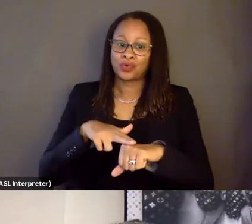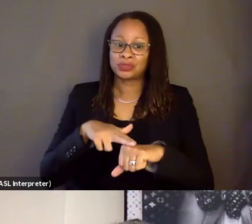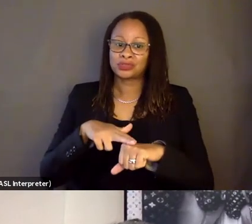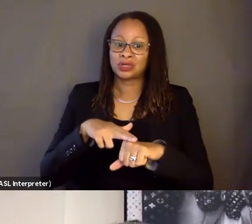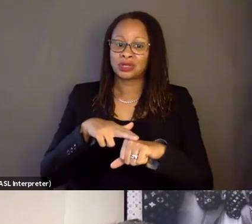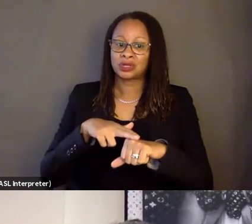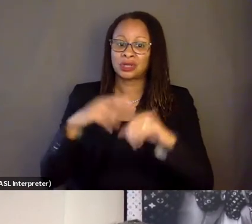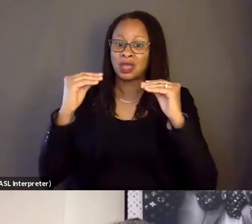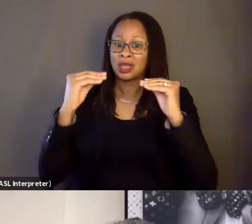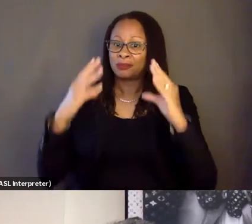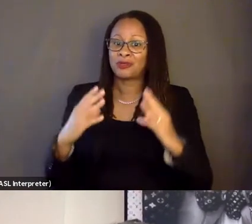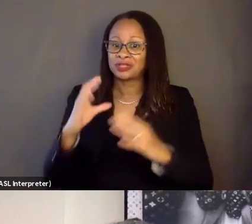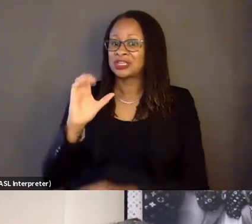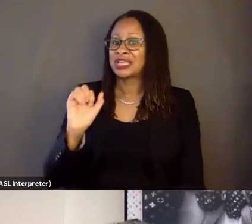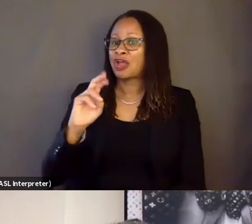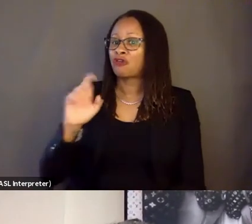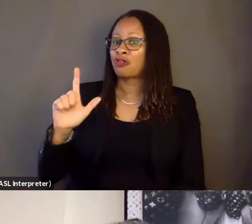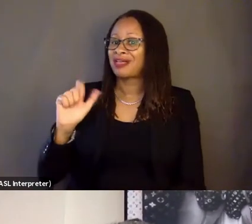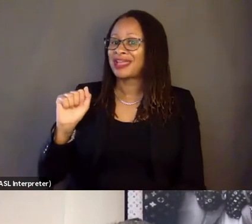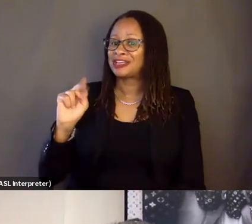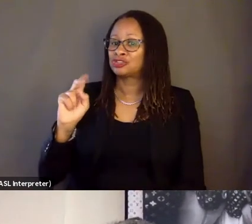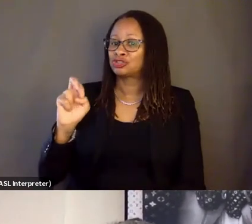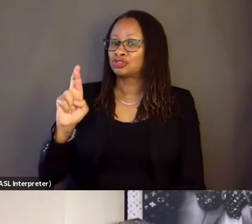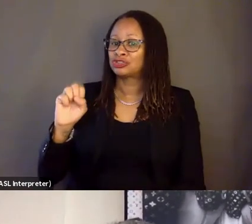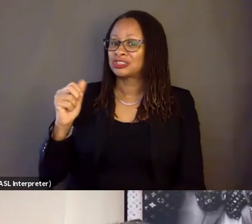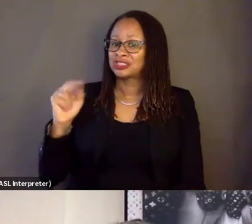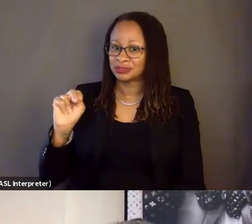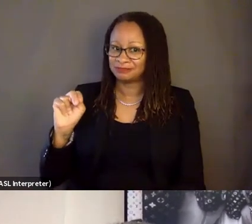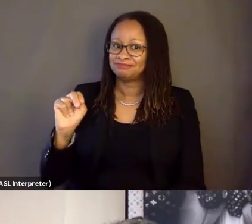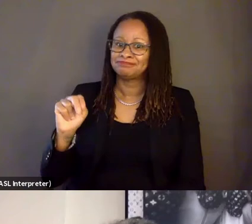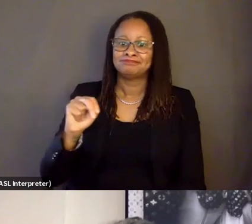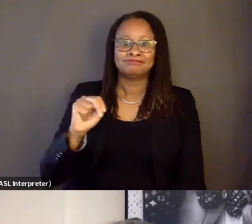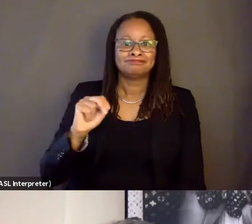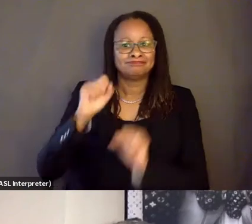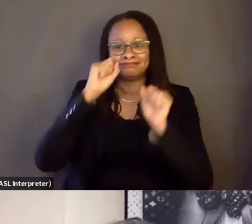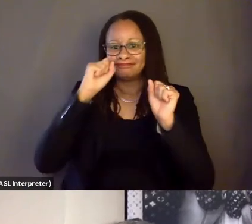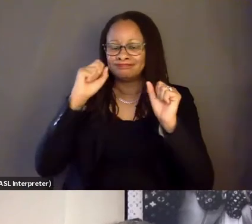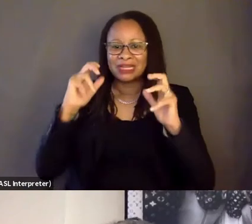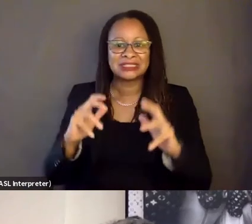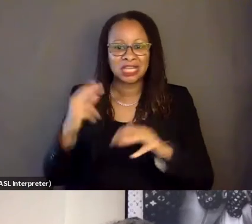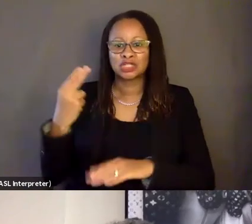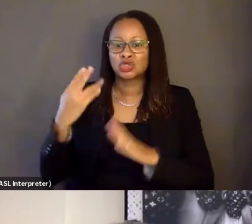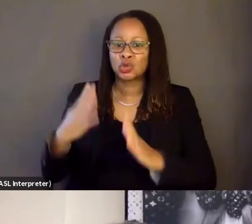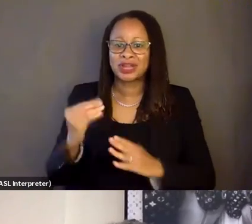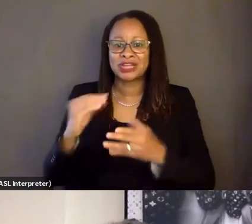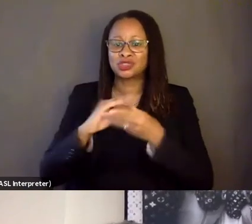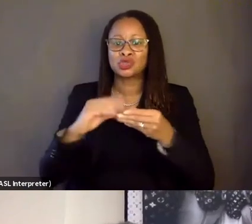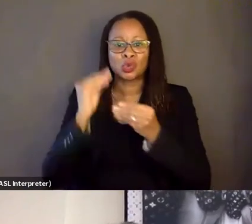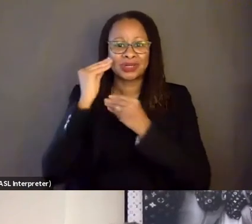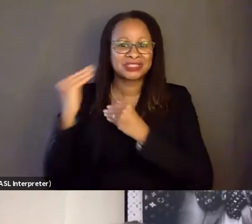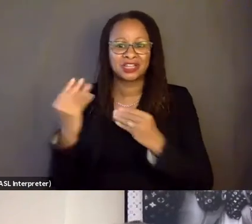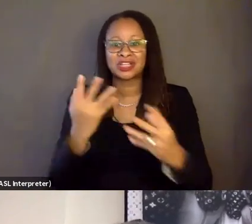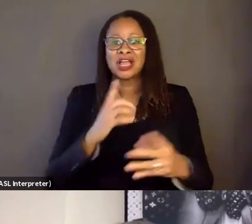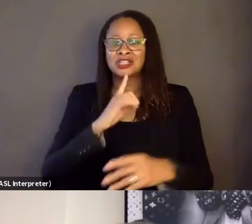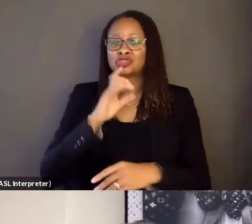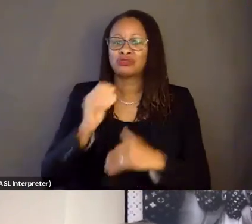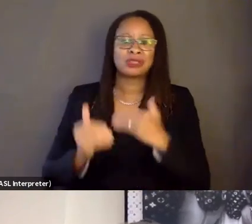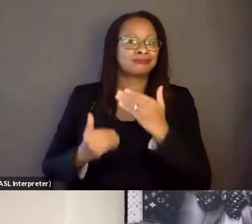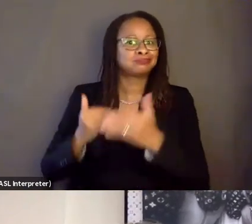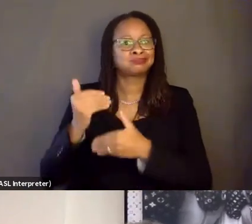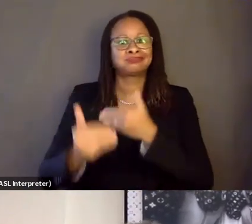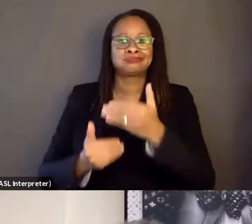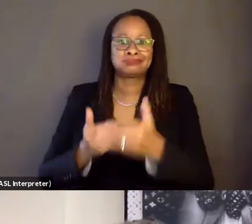Professor Carol Anderson, you know, is such a fantastic historian and storyteller, and she really propelled, I think,